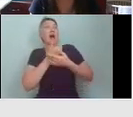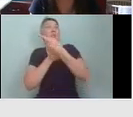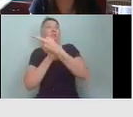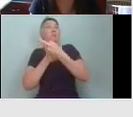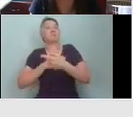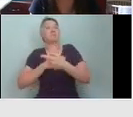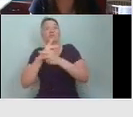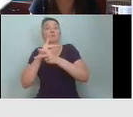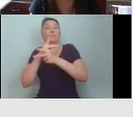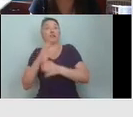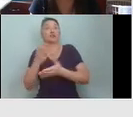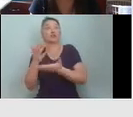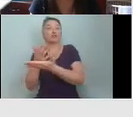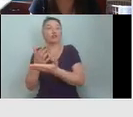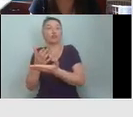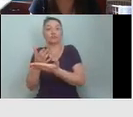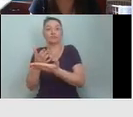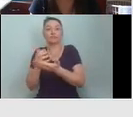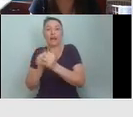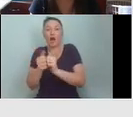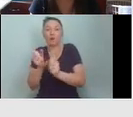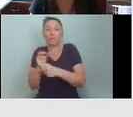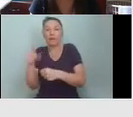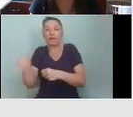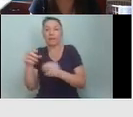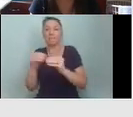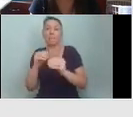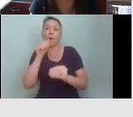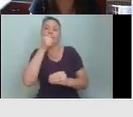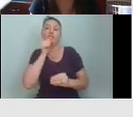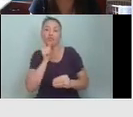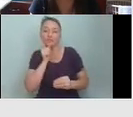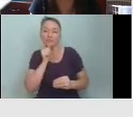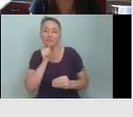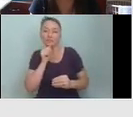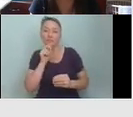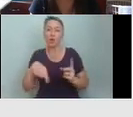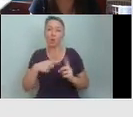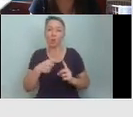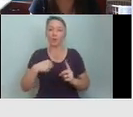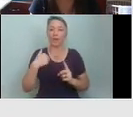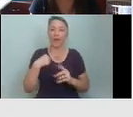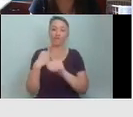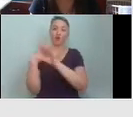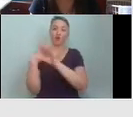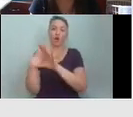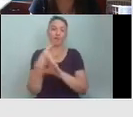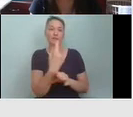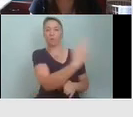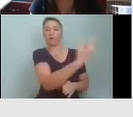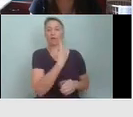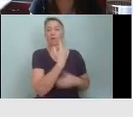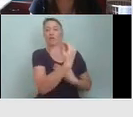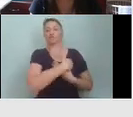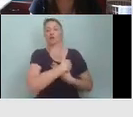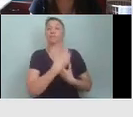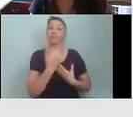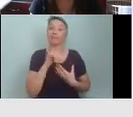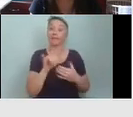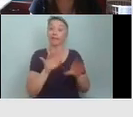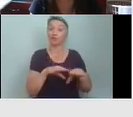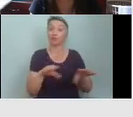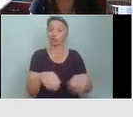when you know, there are interruptions in a call. So you all have been doing